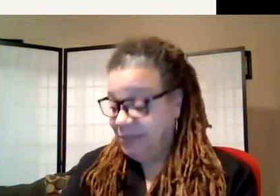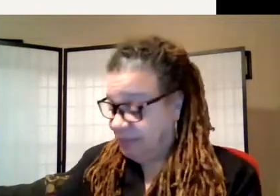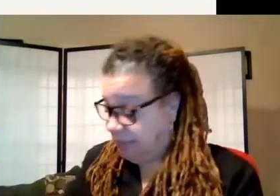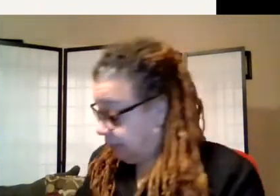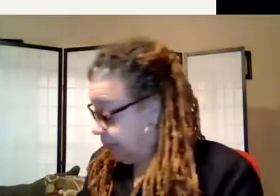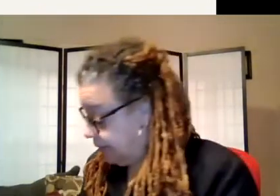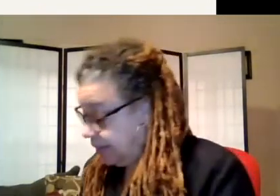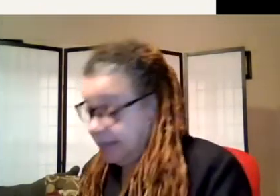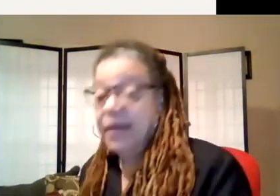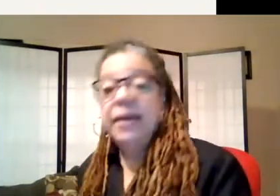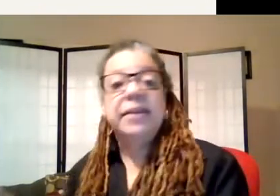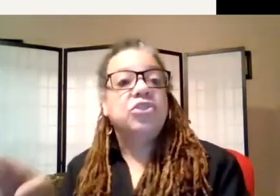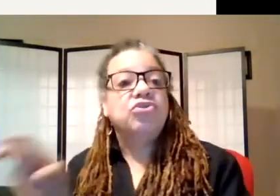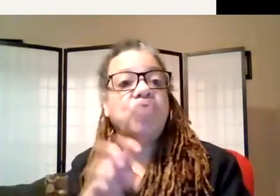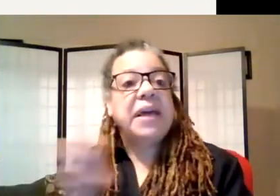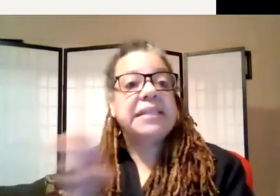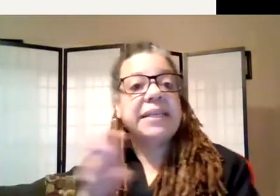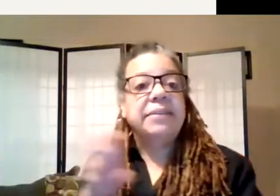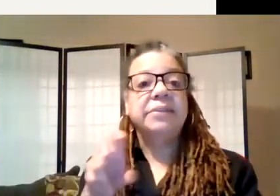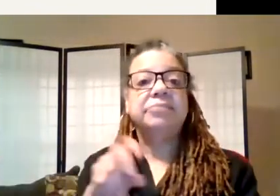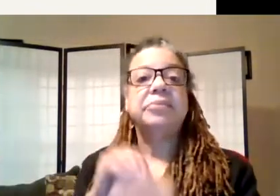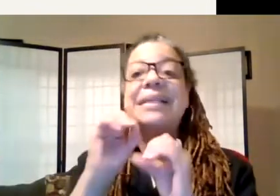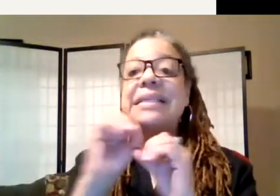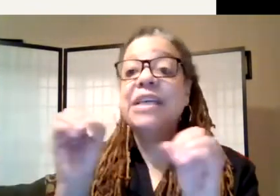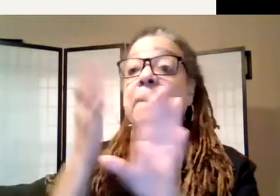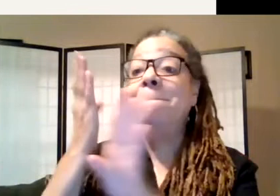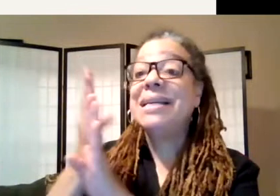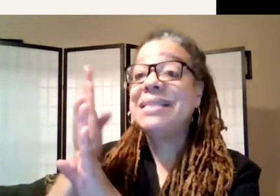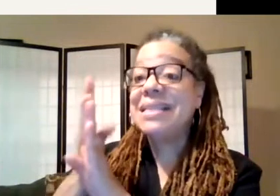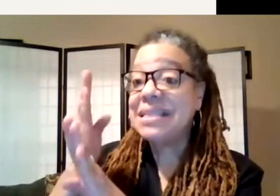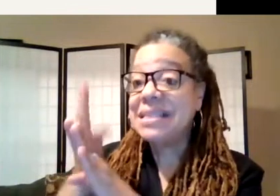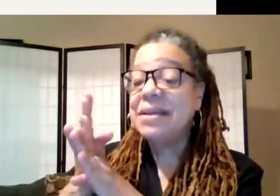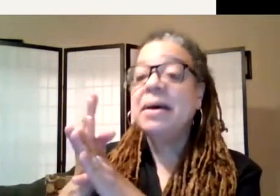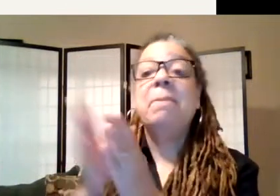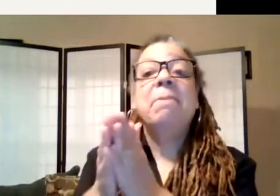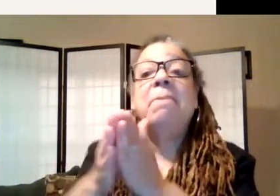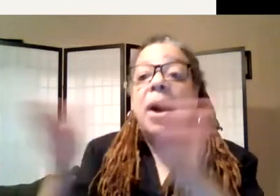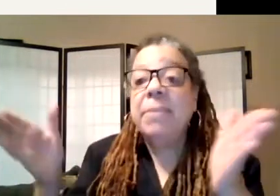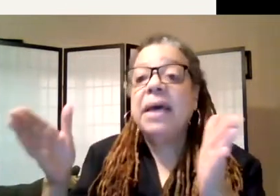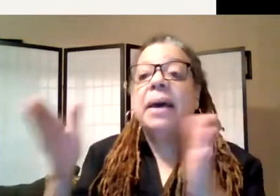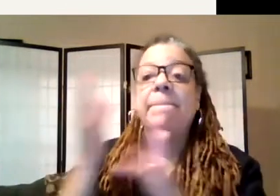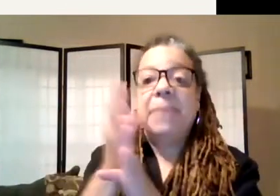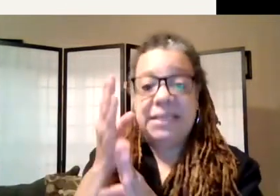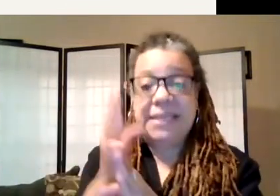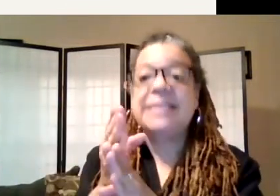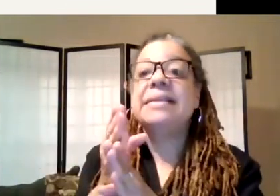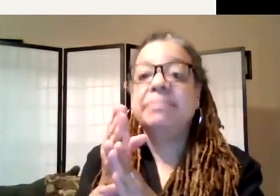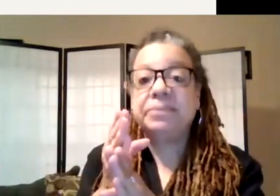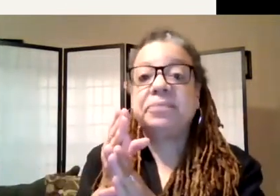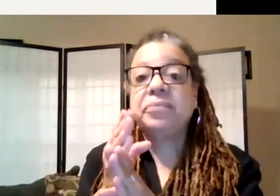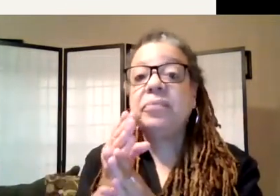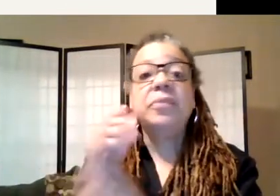It's transit oriented. Funding for zero emission buses and other zero emission public transit vehicles. CARB may spend up to